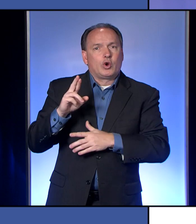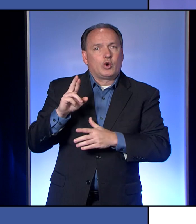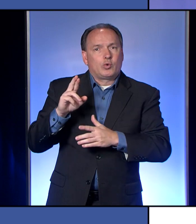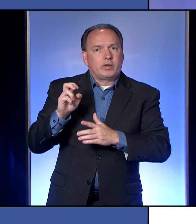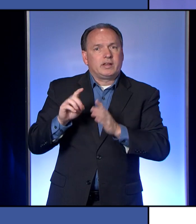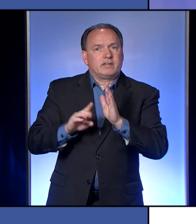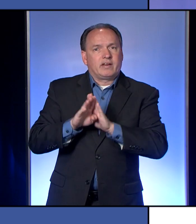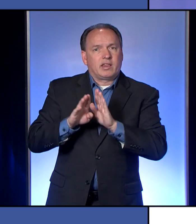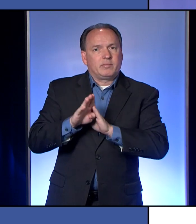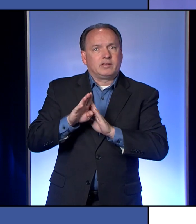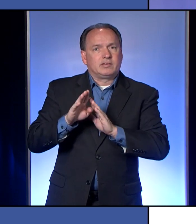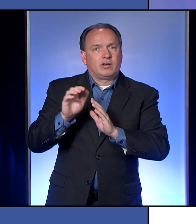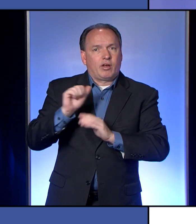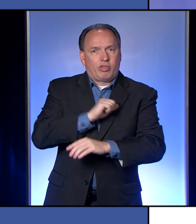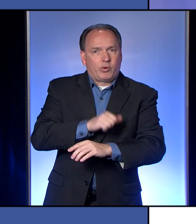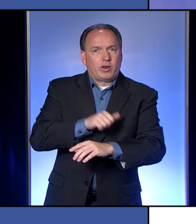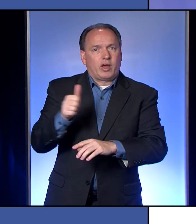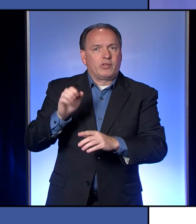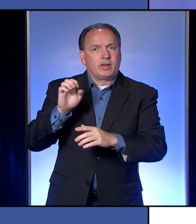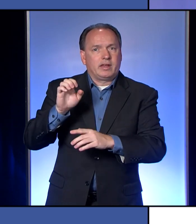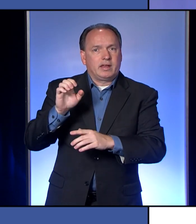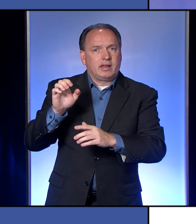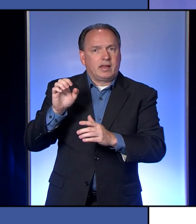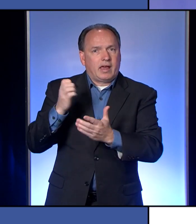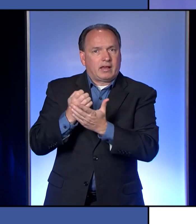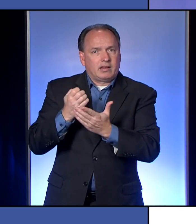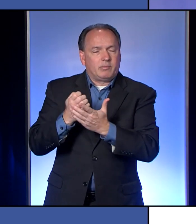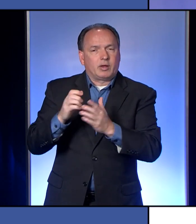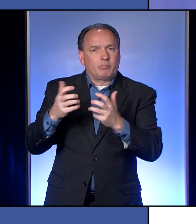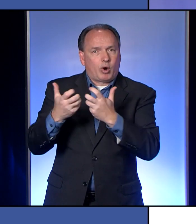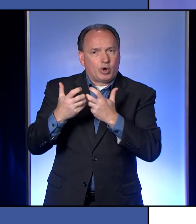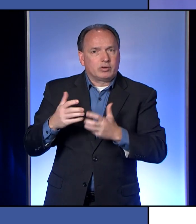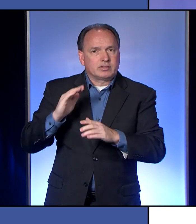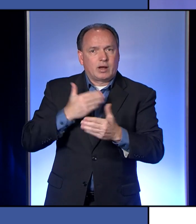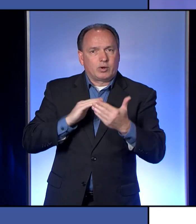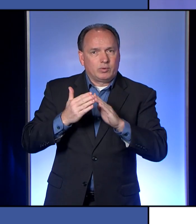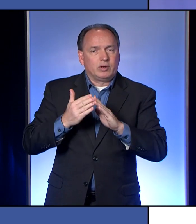County Redevelopment Authority, and our other economic development partners in our community.